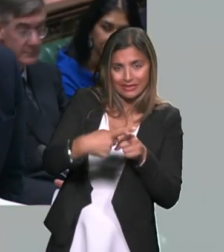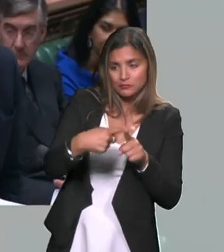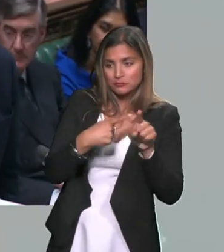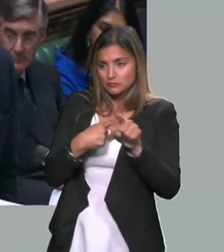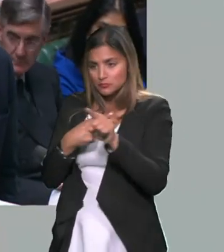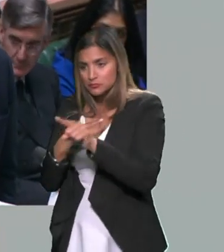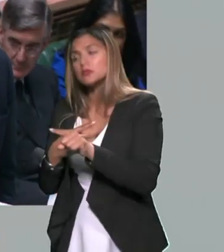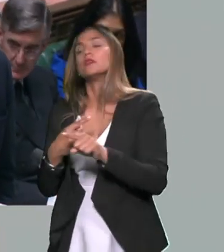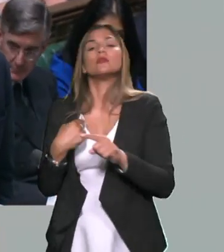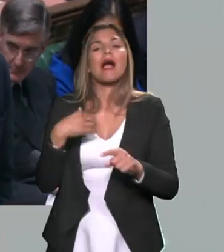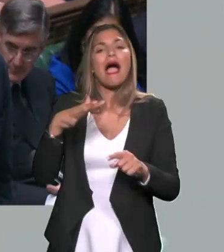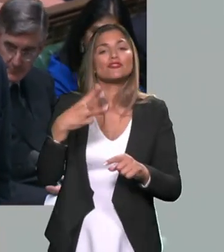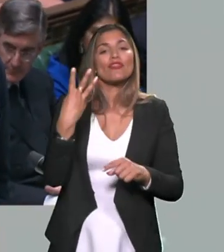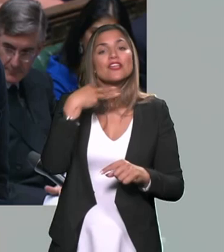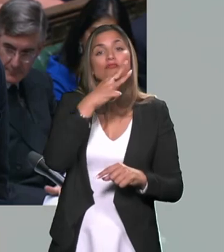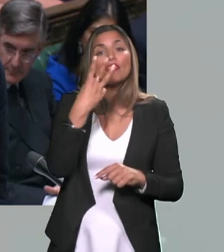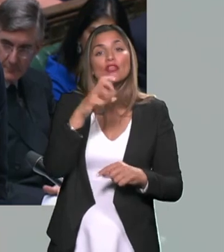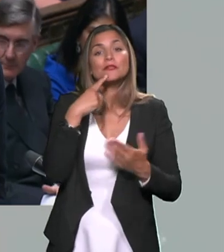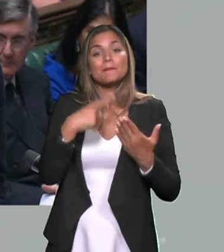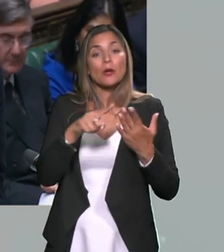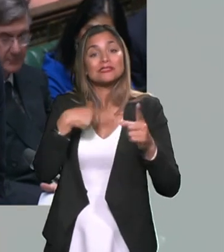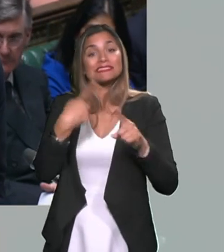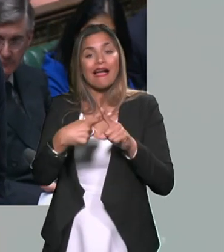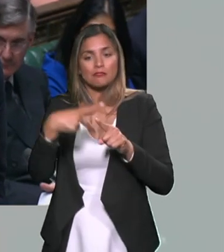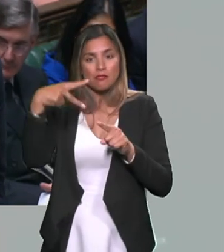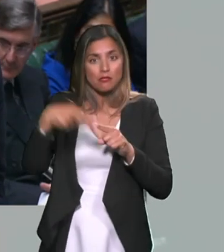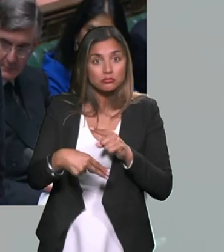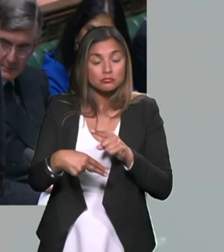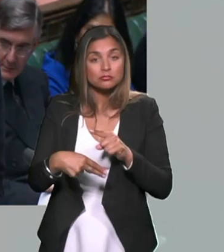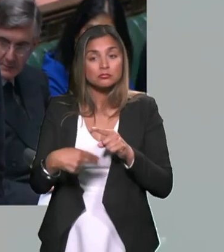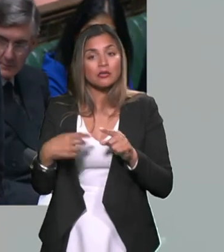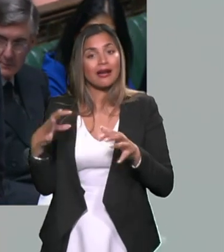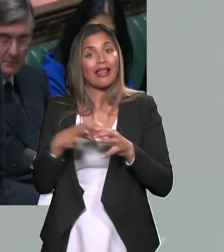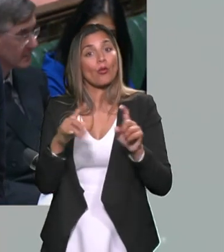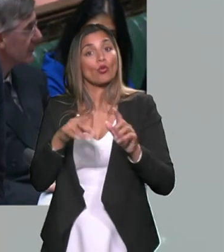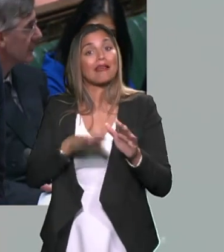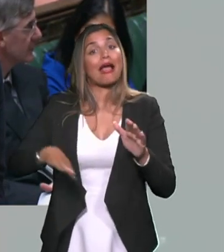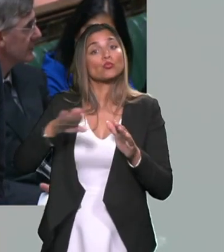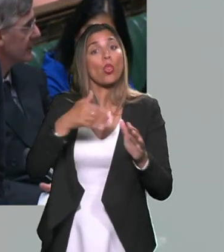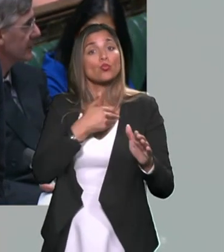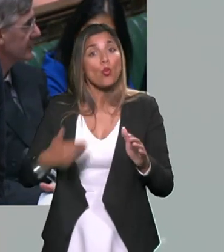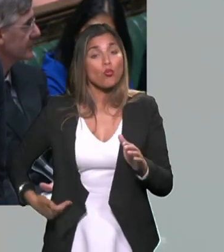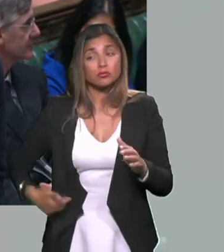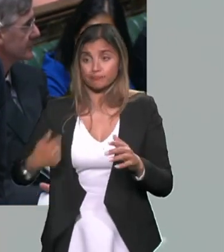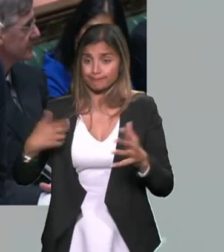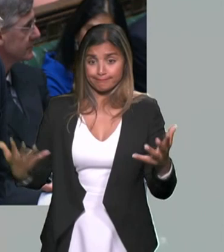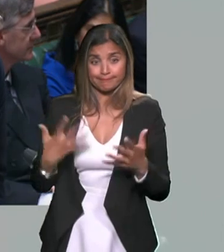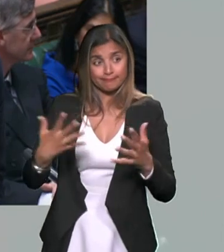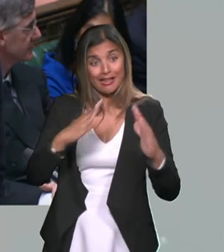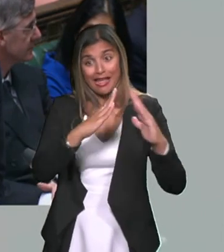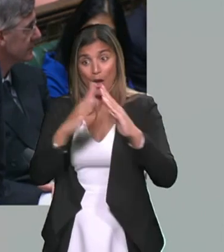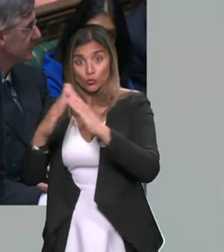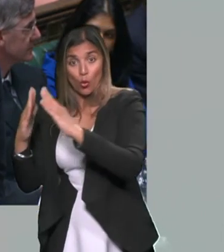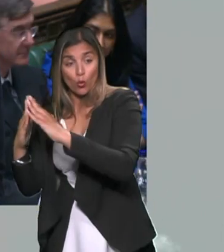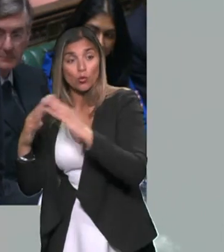average of £330 tax cut of on national insurance. We're increasing support for those vulnerable households from